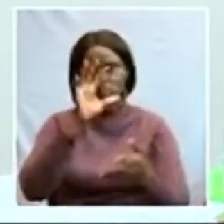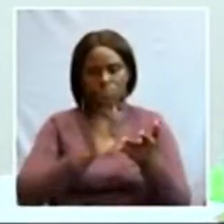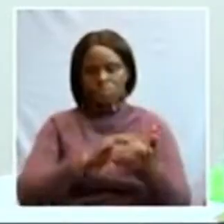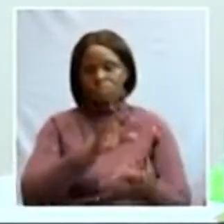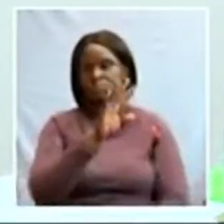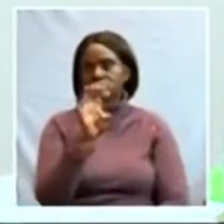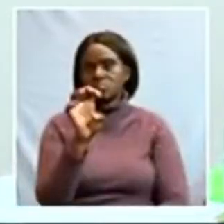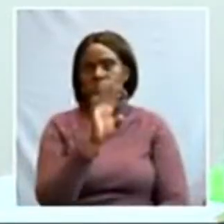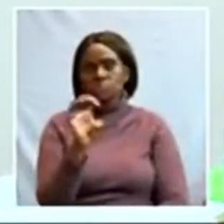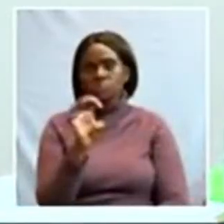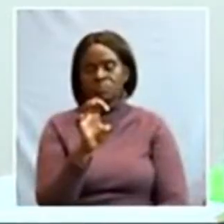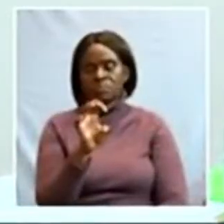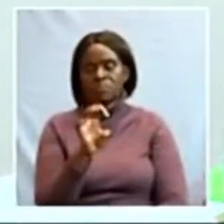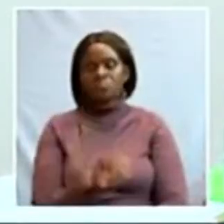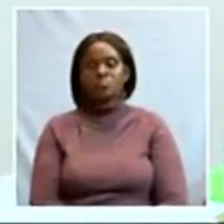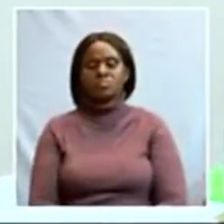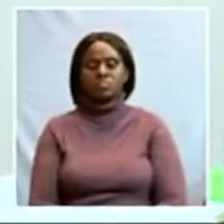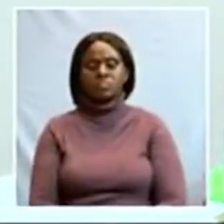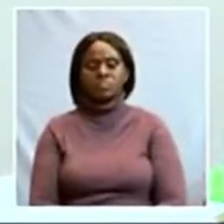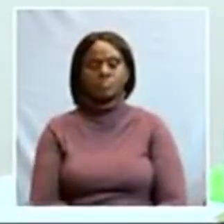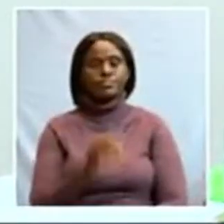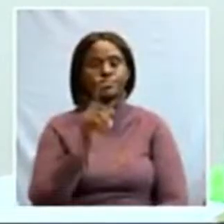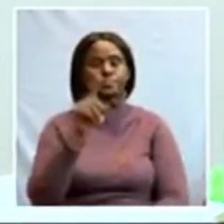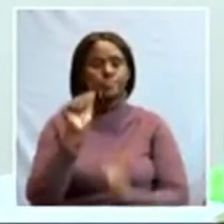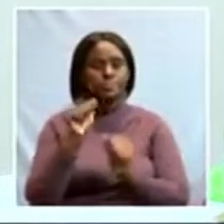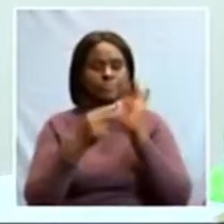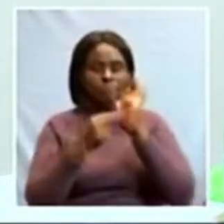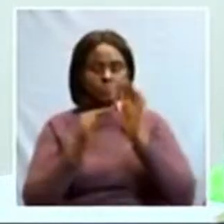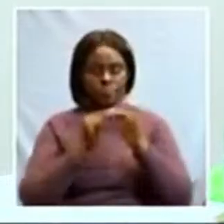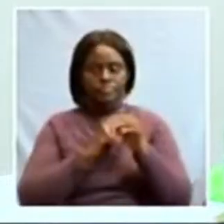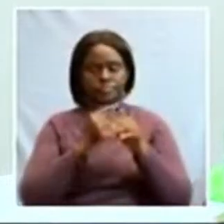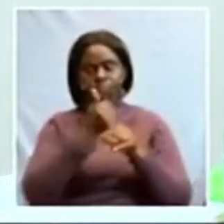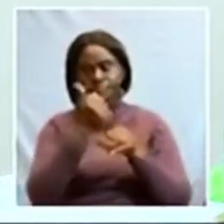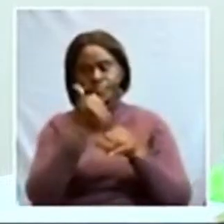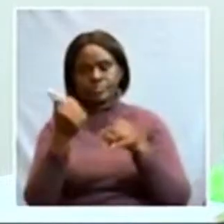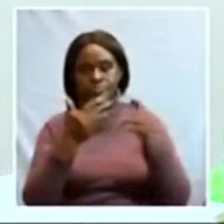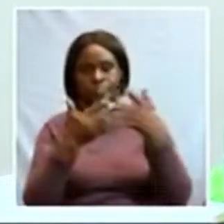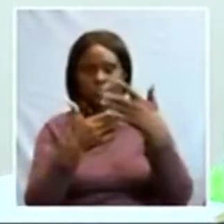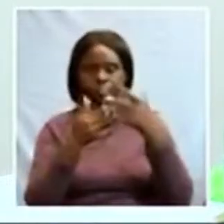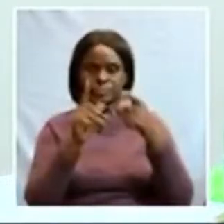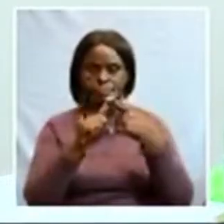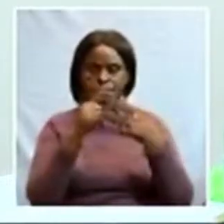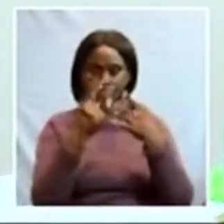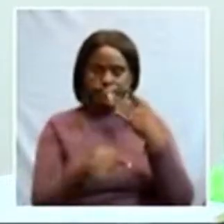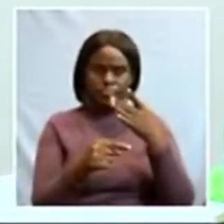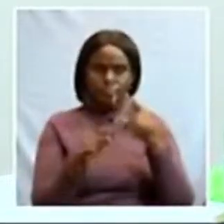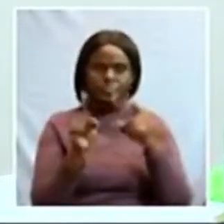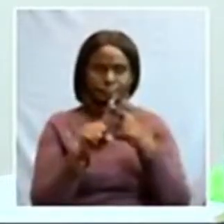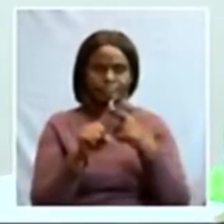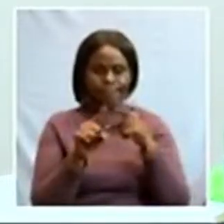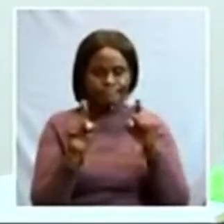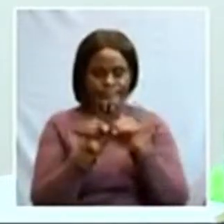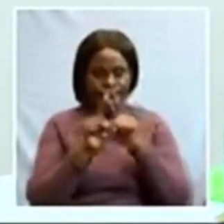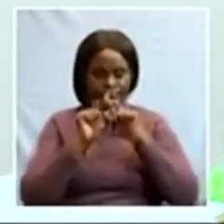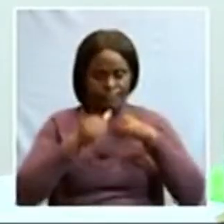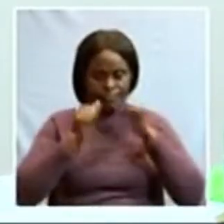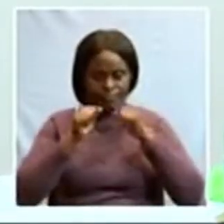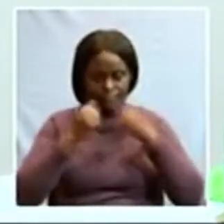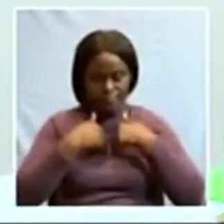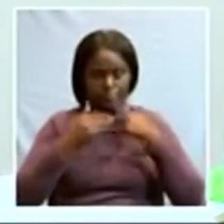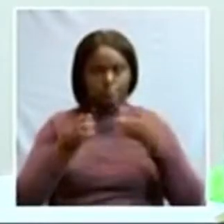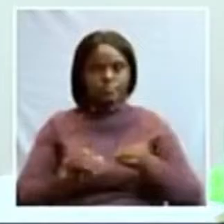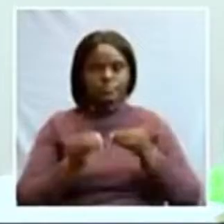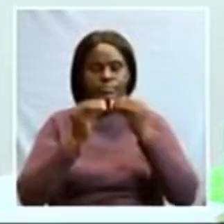5,400. Would you show us the other acquittals so that we can have the total